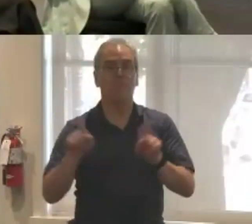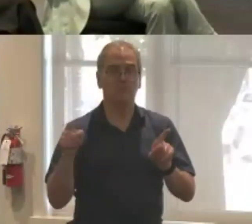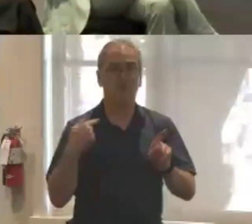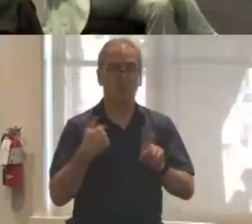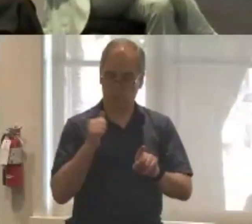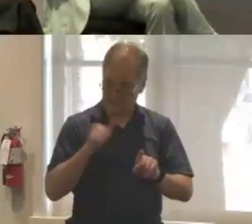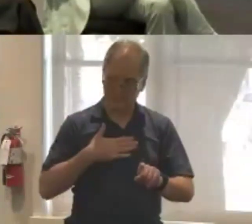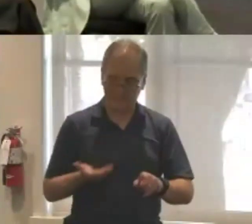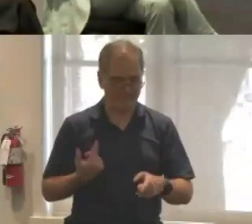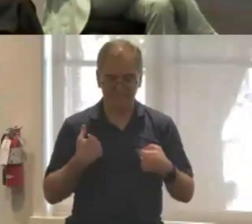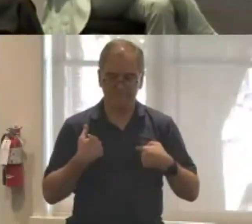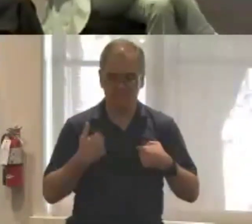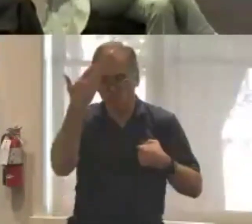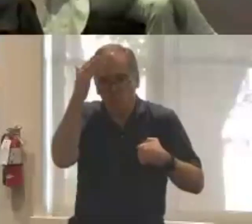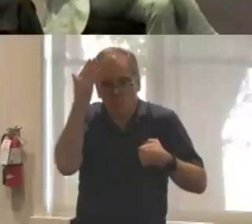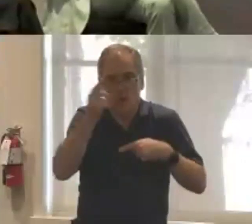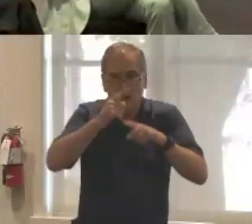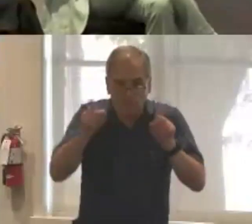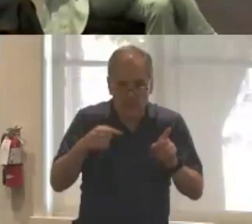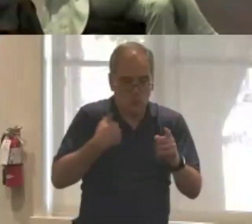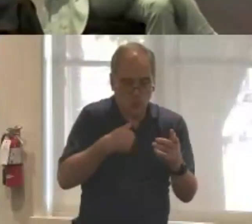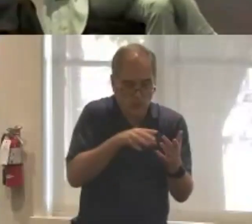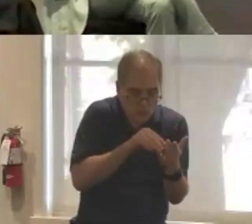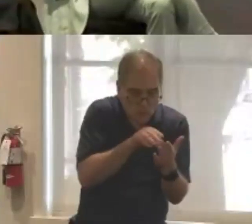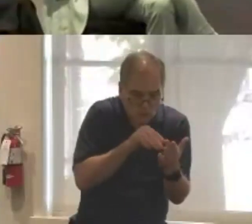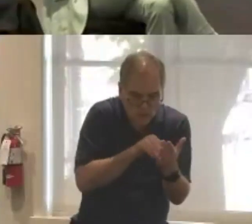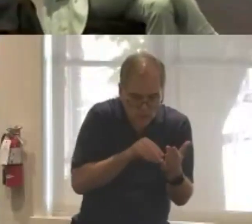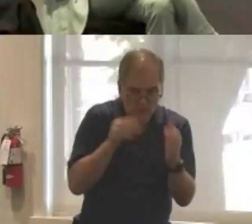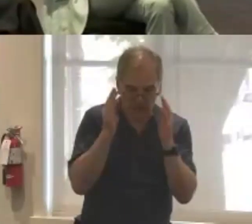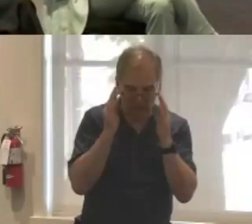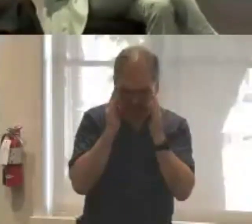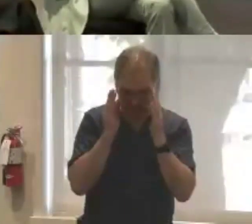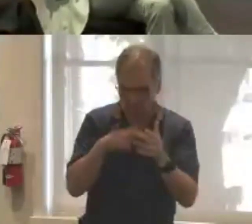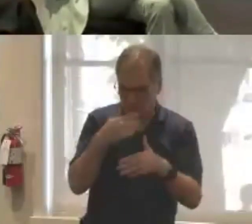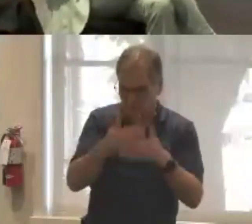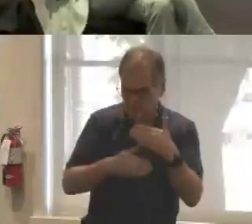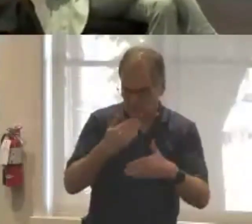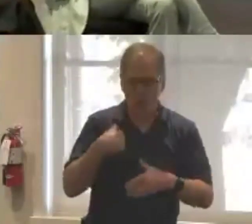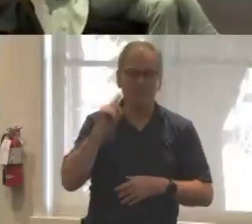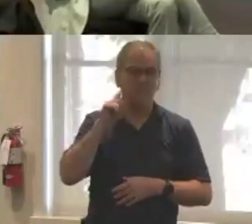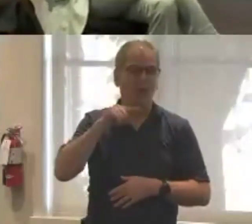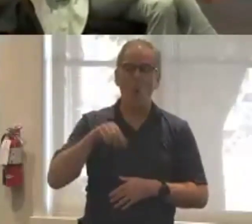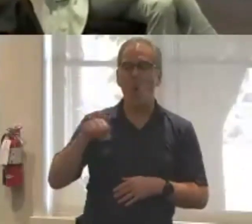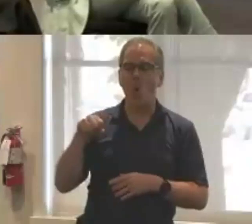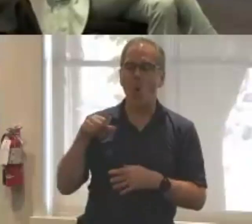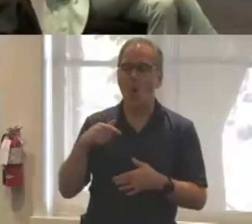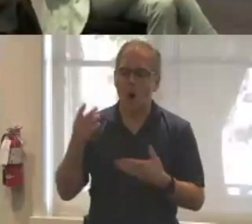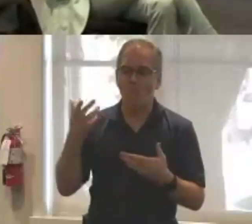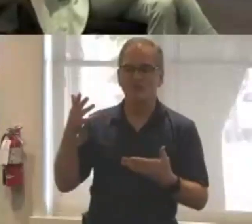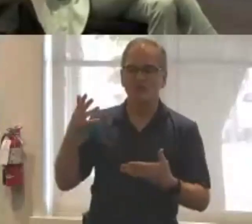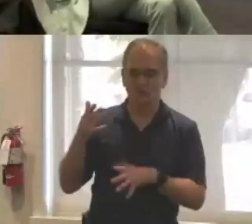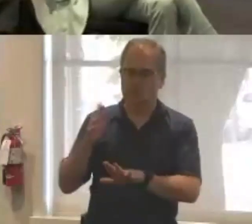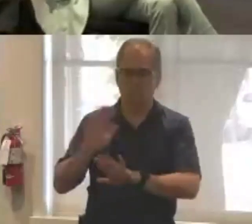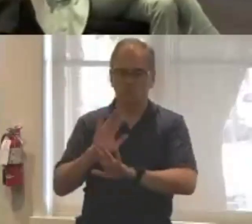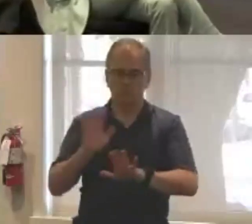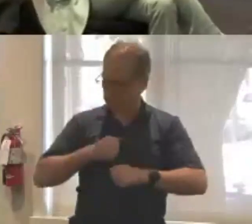that makes us better, so we don't create more problems than positive outcomes for the folks that need